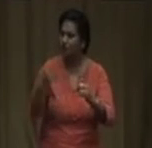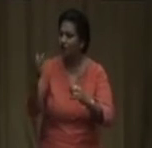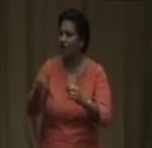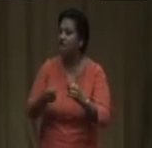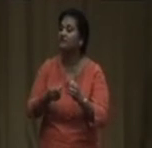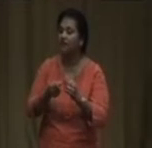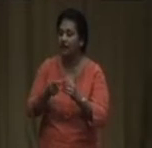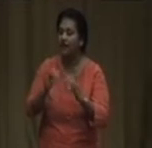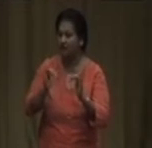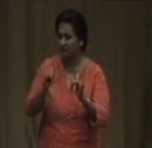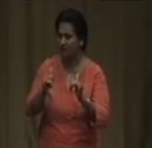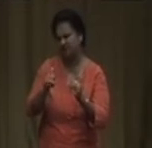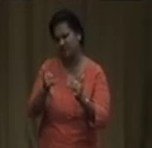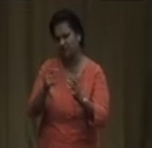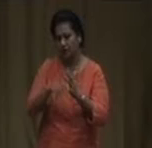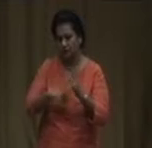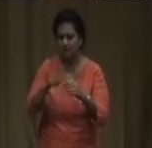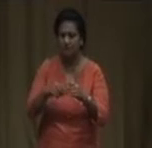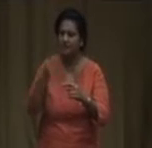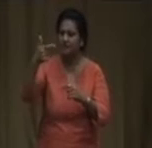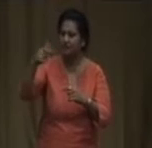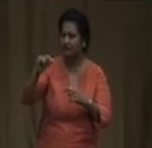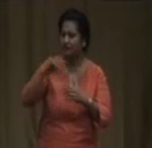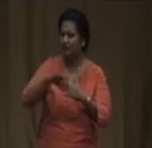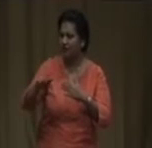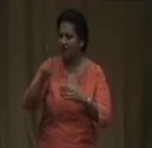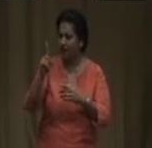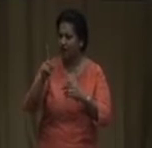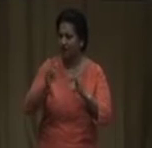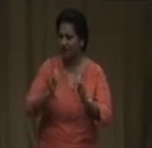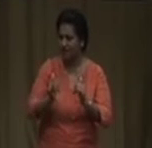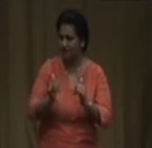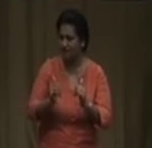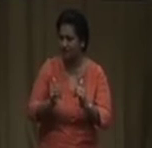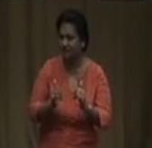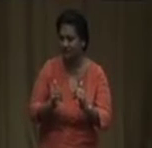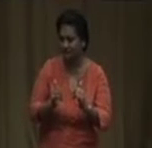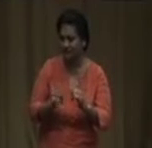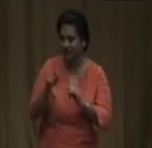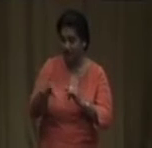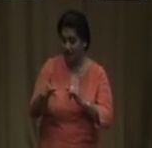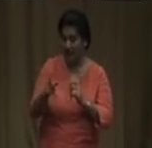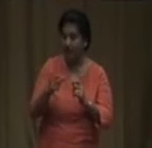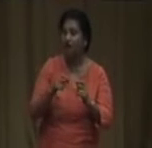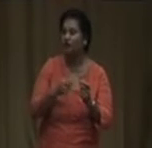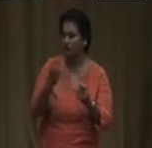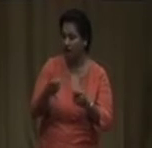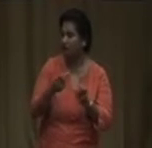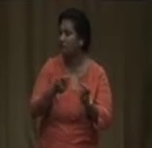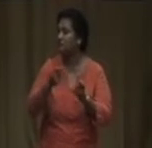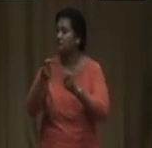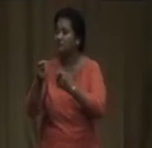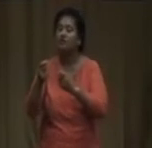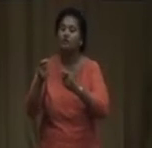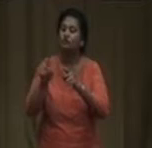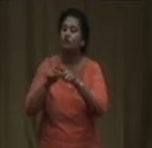about $70 an exam, which would give credit transfer across the